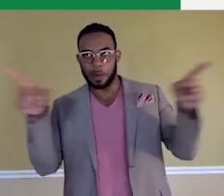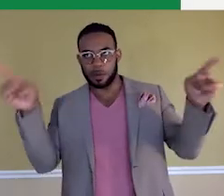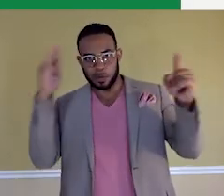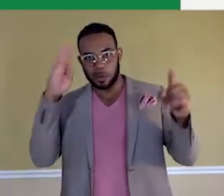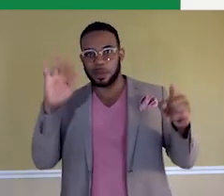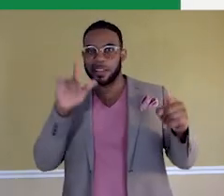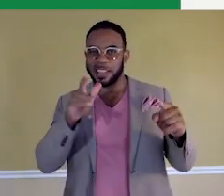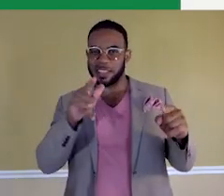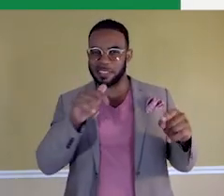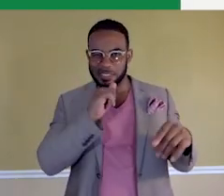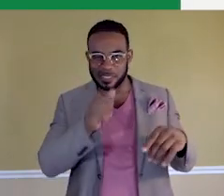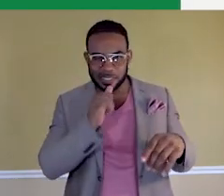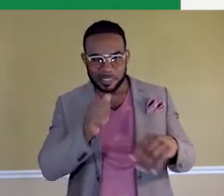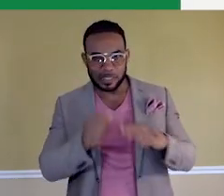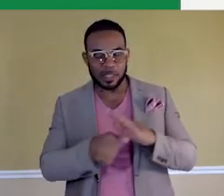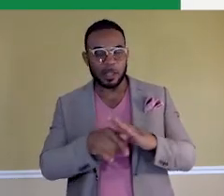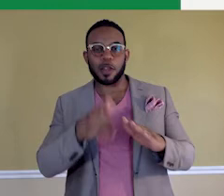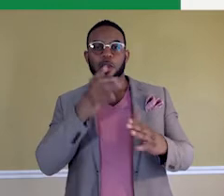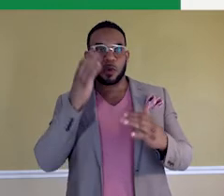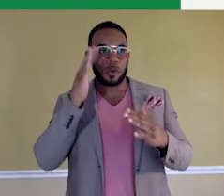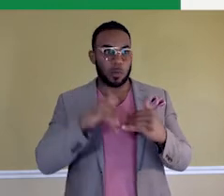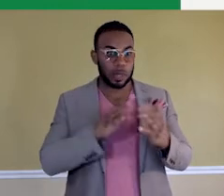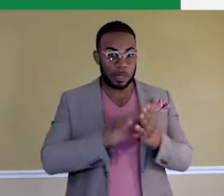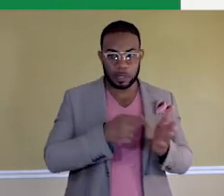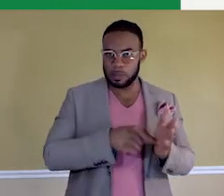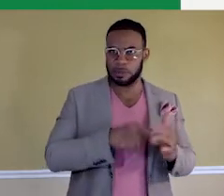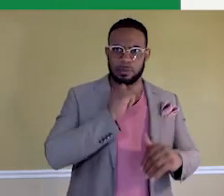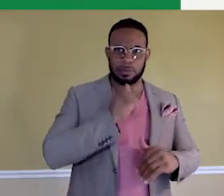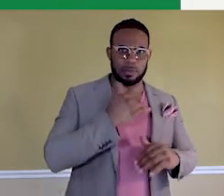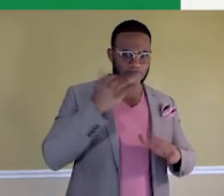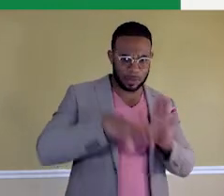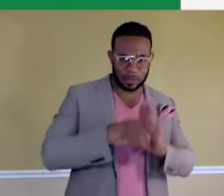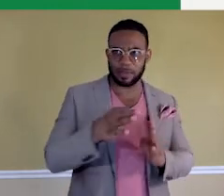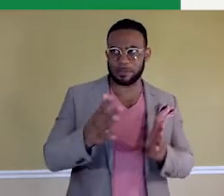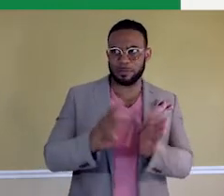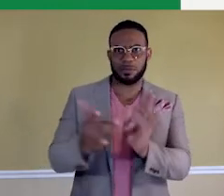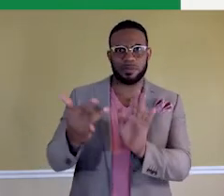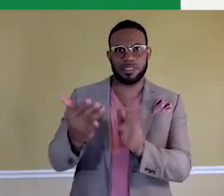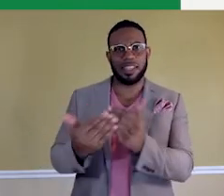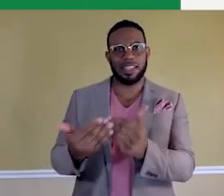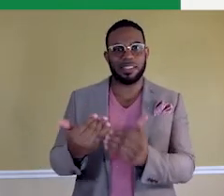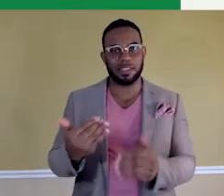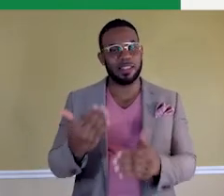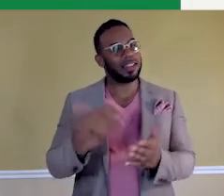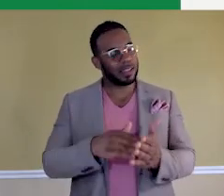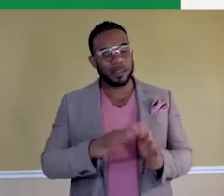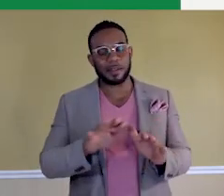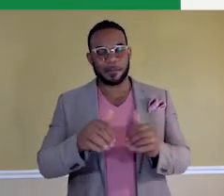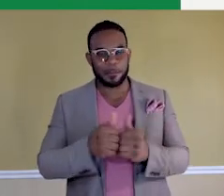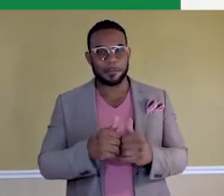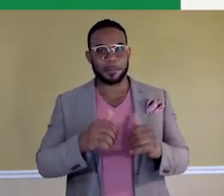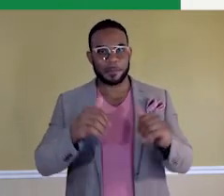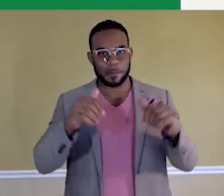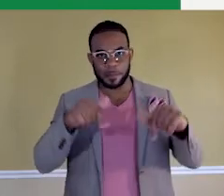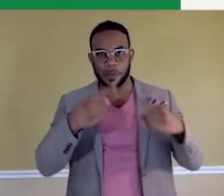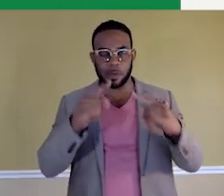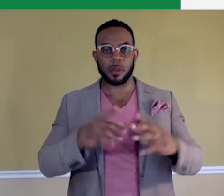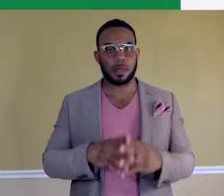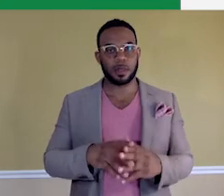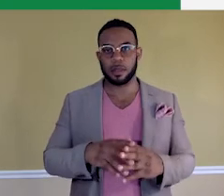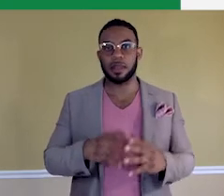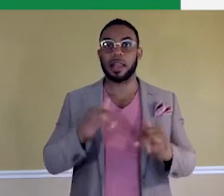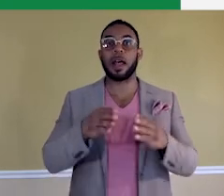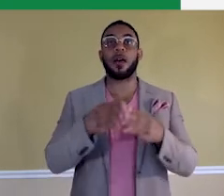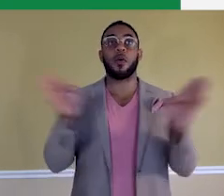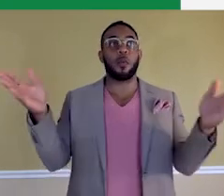That is a trade secret because you know that is what, if that is discovered, the idea behind how your software works is now in